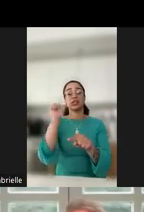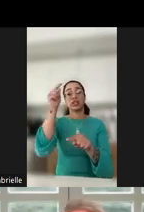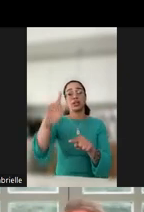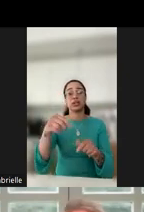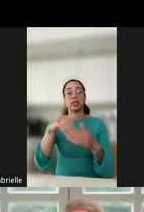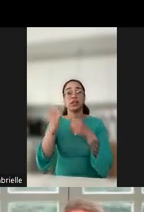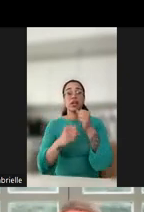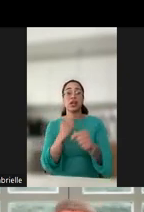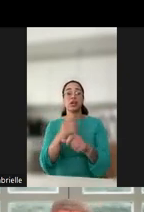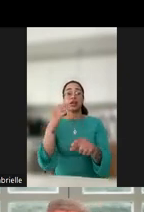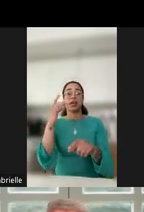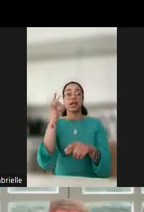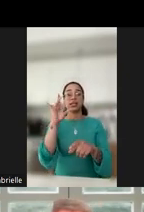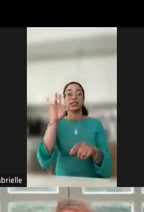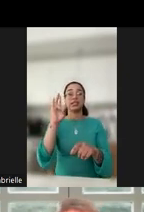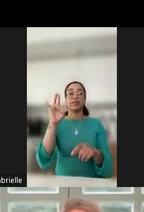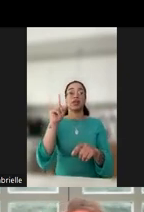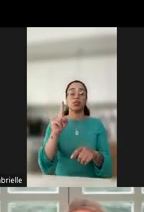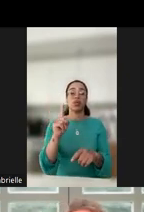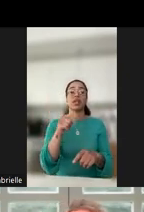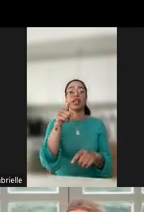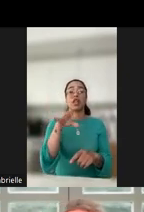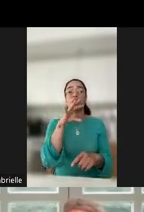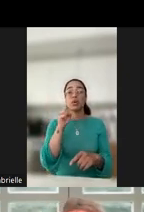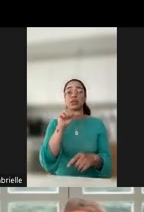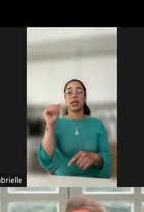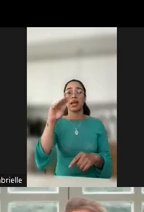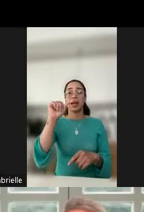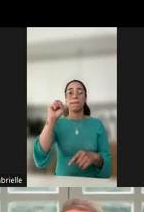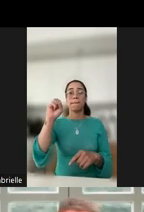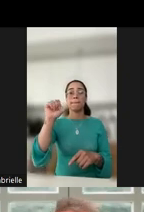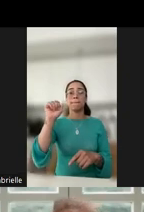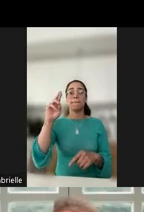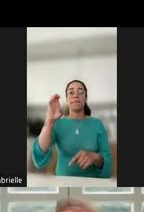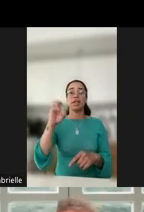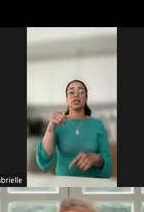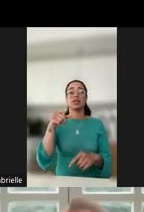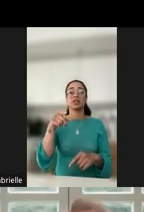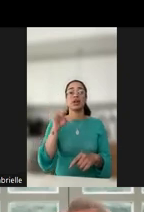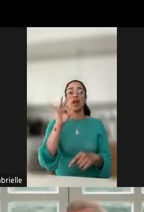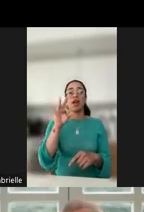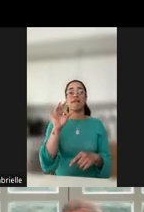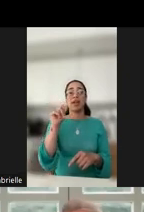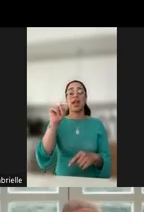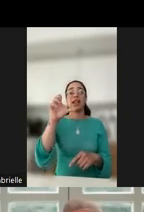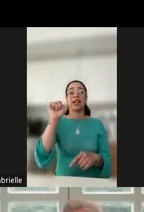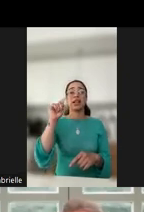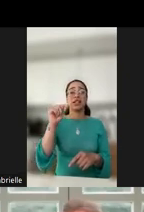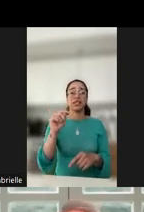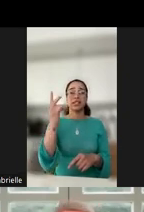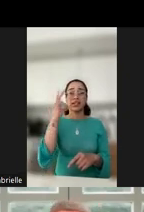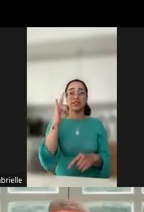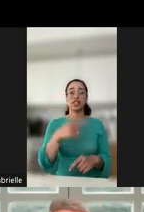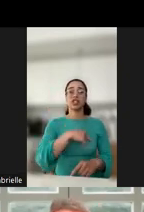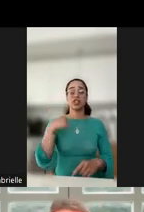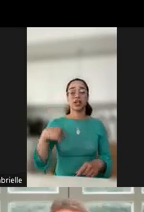1871, there was a massacre of at least 17 Chinese men and boys in Los Angeles, in our own state. And then